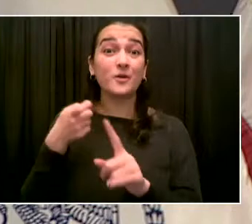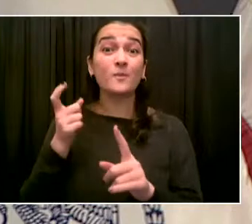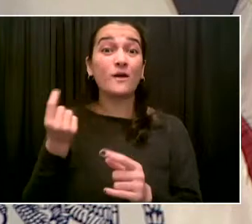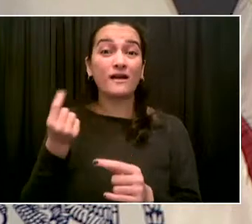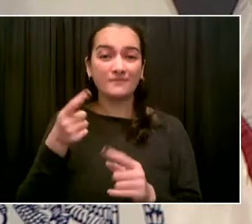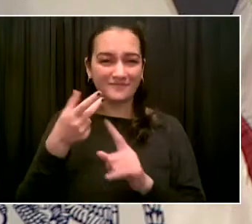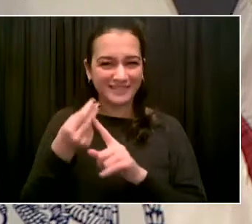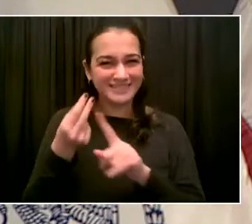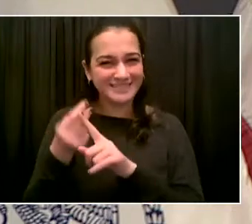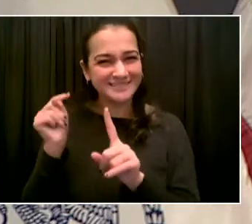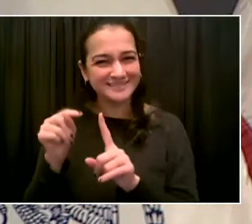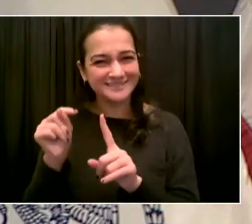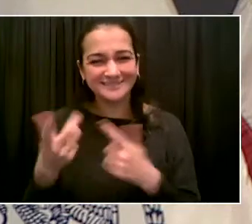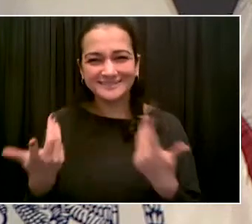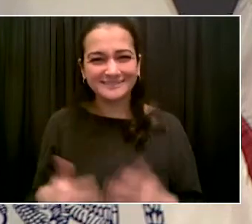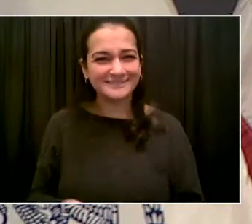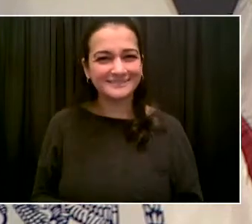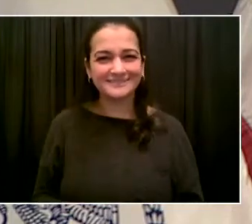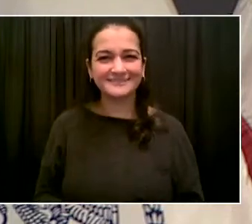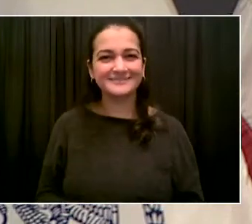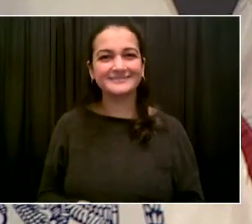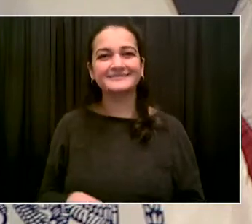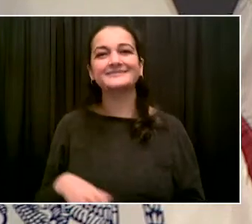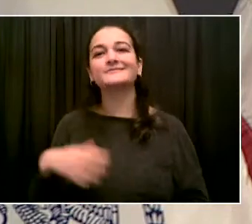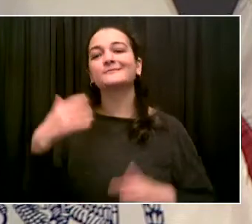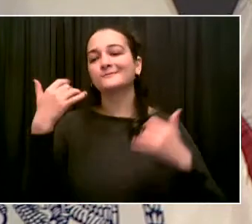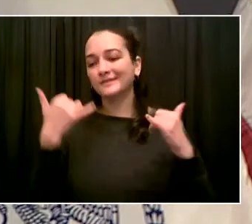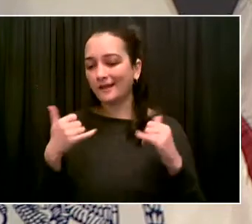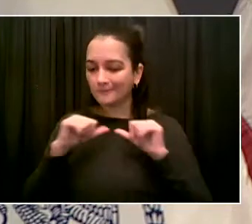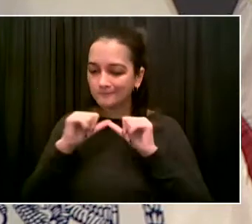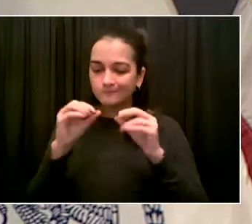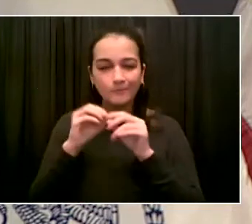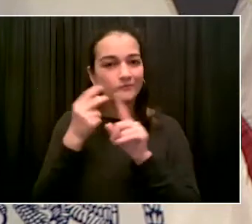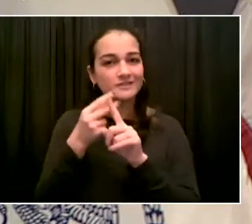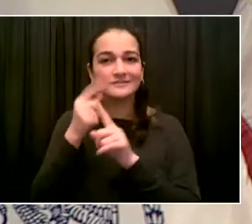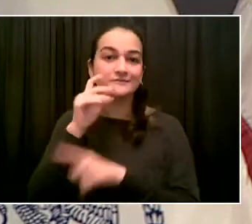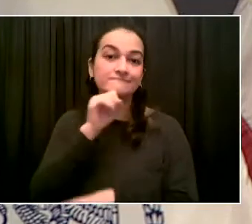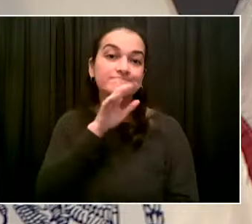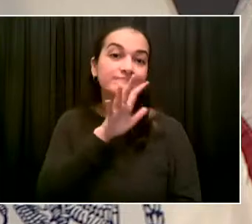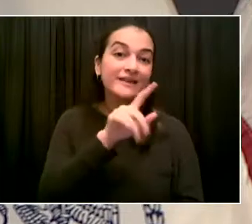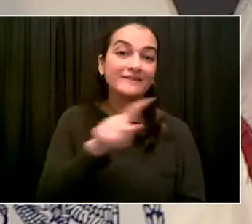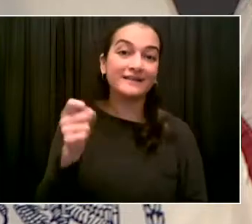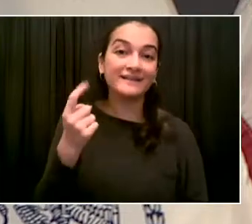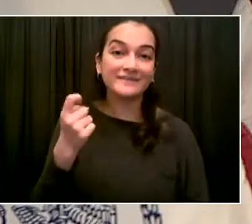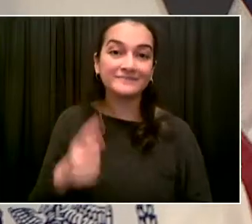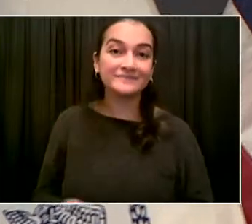going to keep pushing vaccination. We're going to get it done and bring New York City back strong. Thank you, everyone.